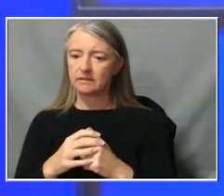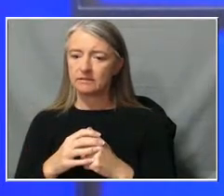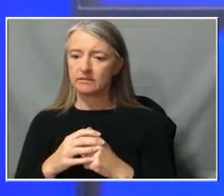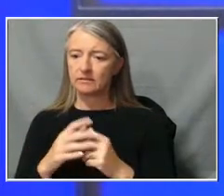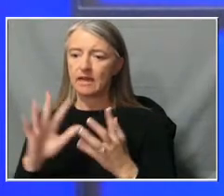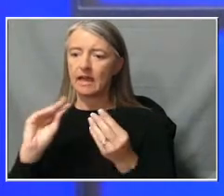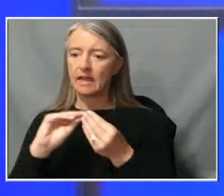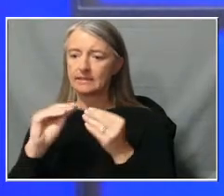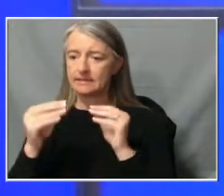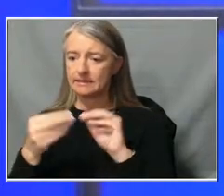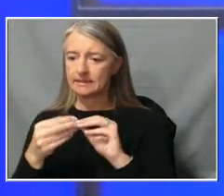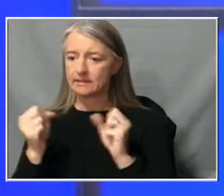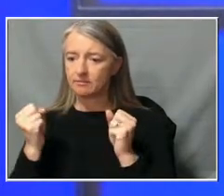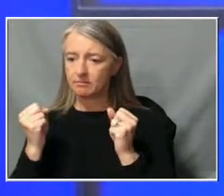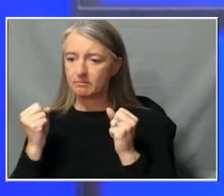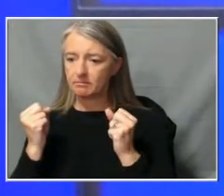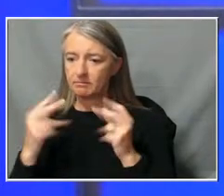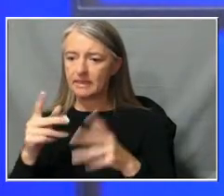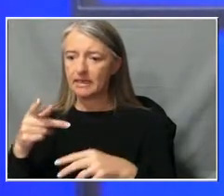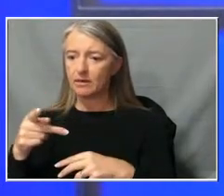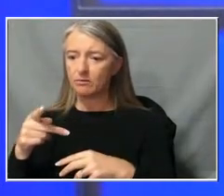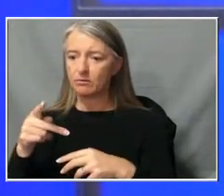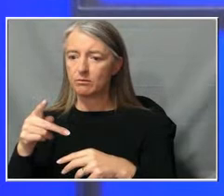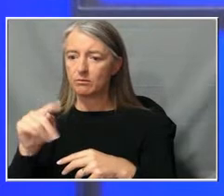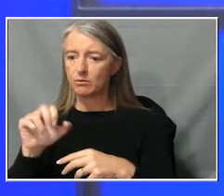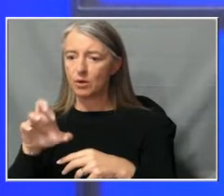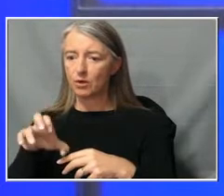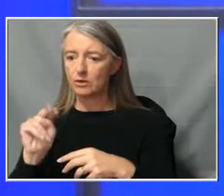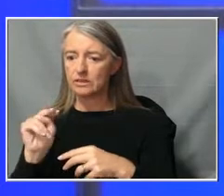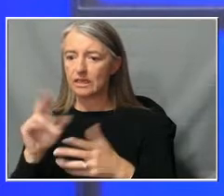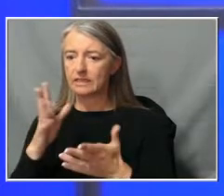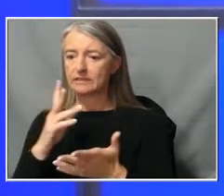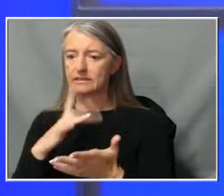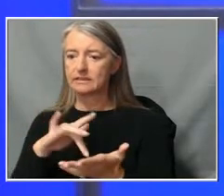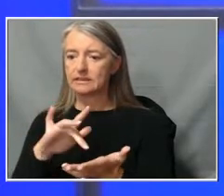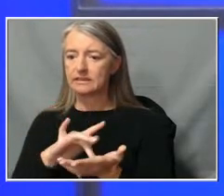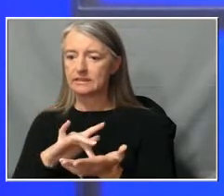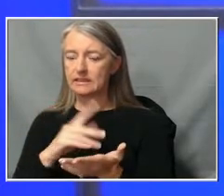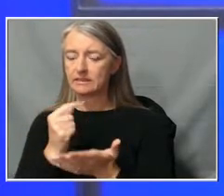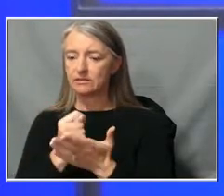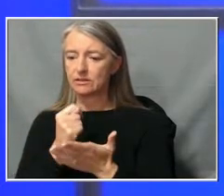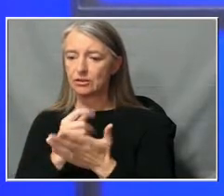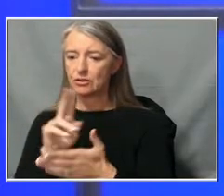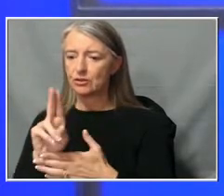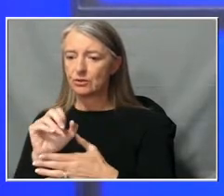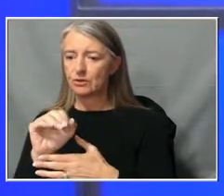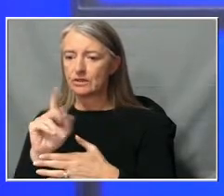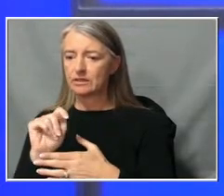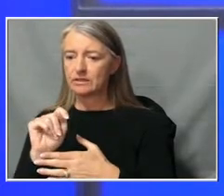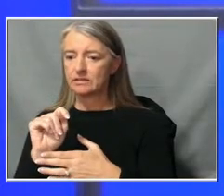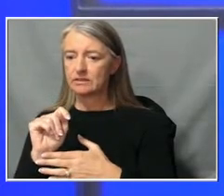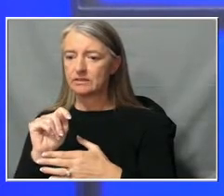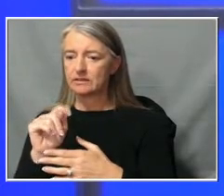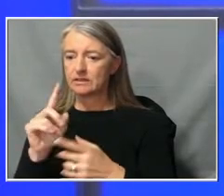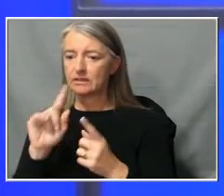of many of the proton therapy single center proton therapy units that have come on in the latest years. So it's